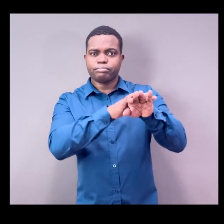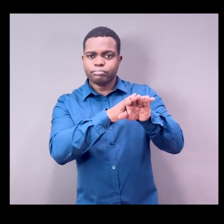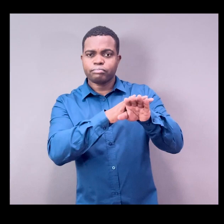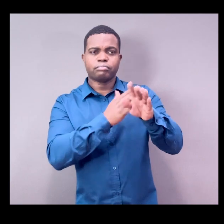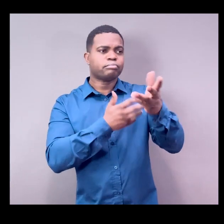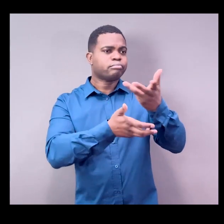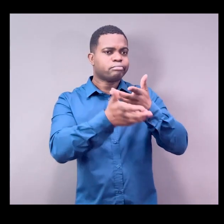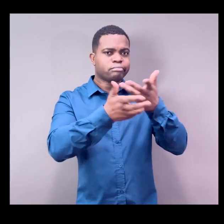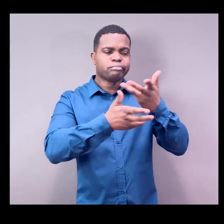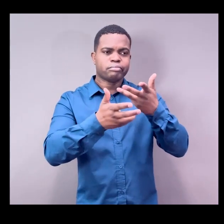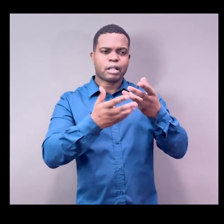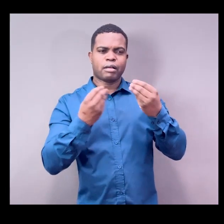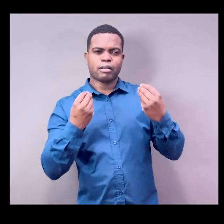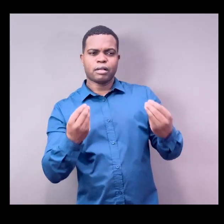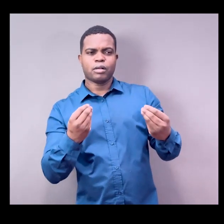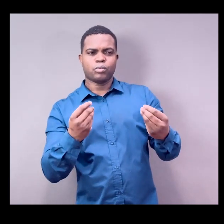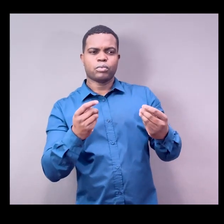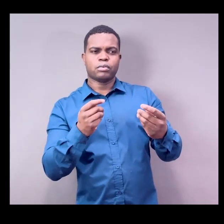your role in